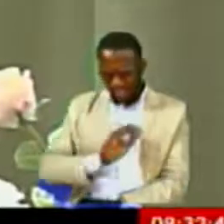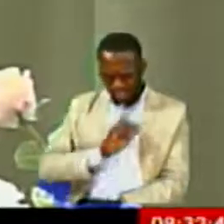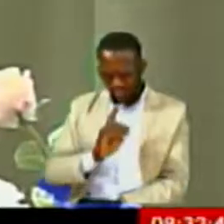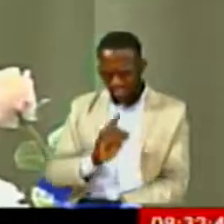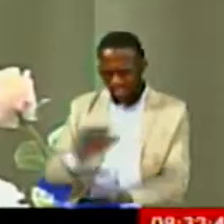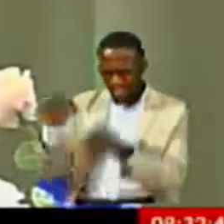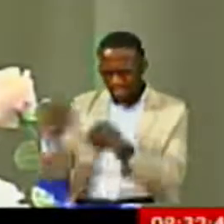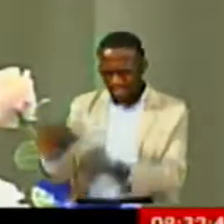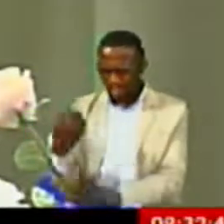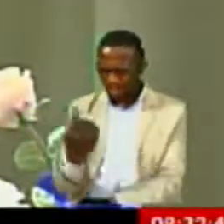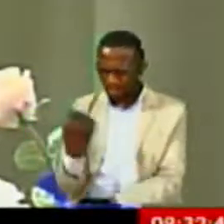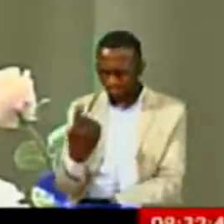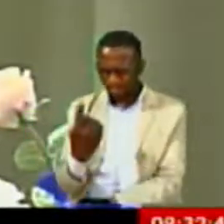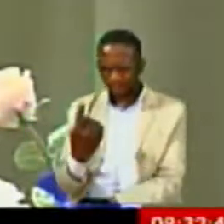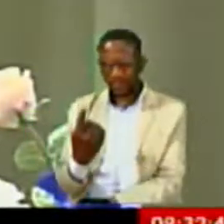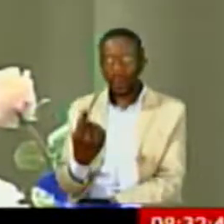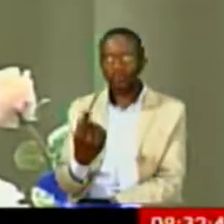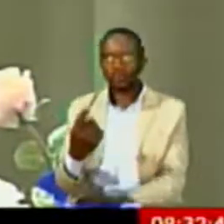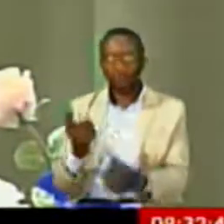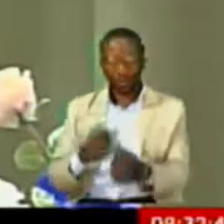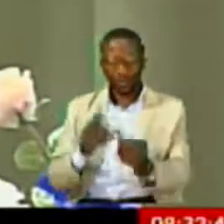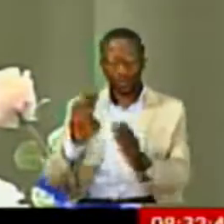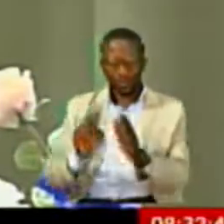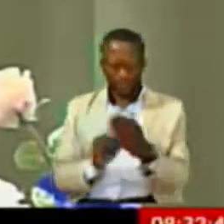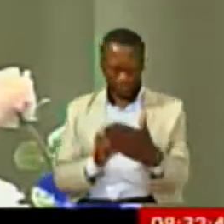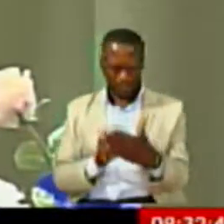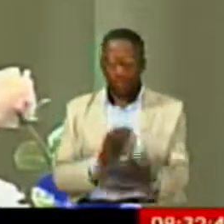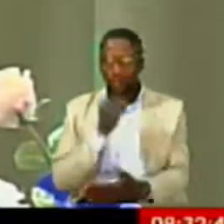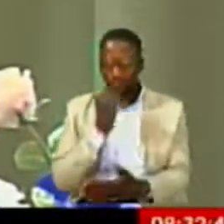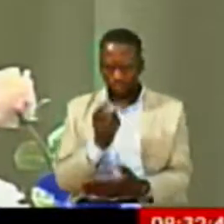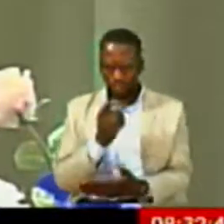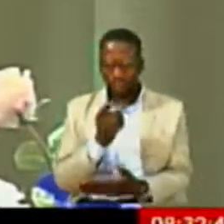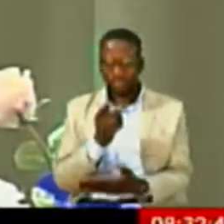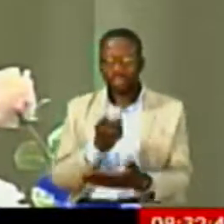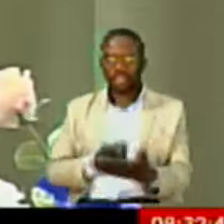quelque chose. First of all, I want to say something.